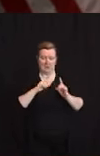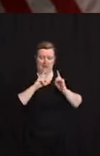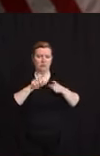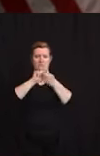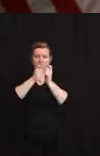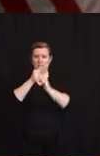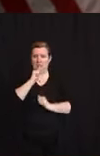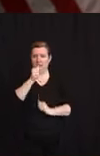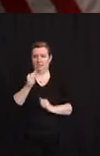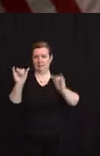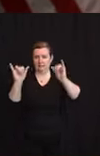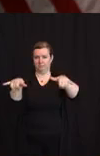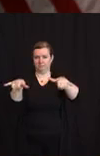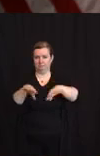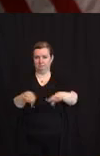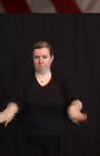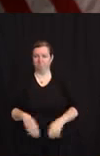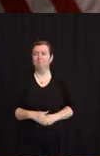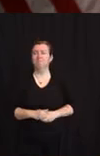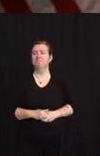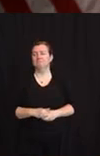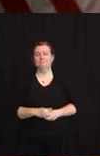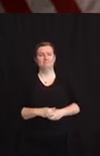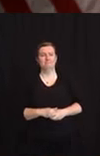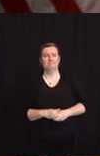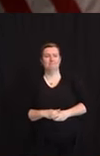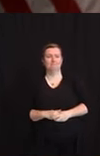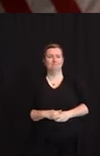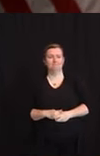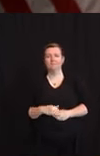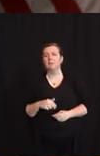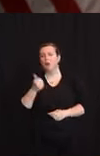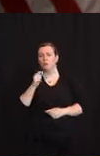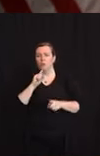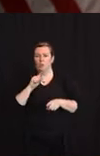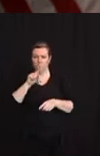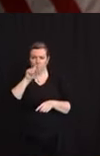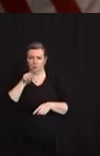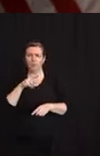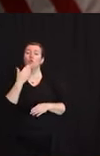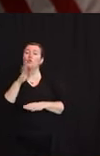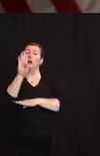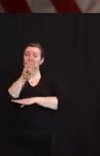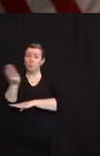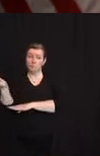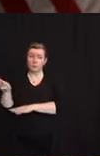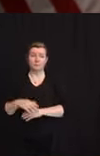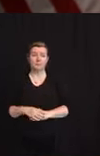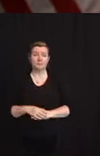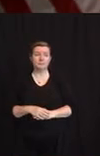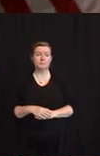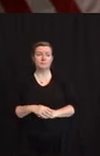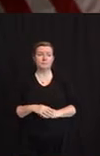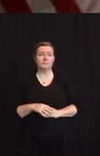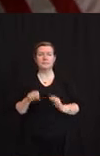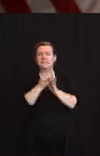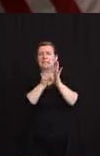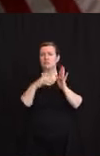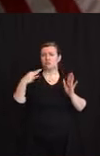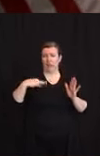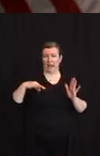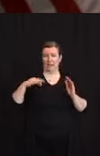Good afternoon. Good afternoon. Fitch today downgraded the state's credit one step and shifted the outlook to negative